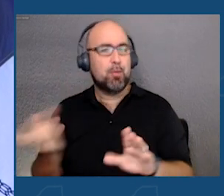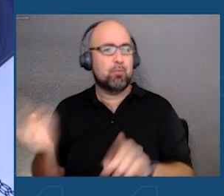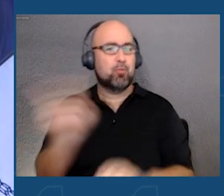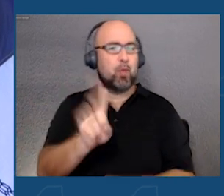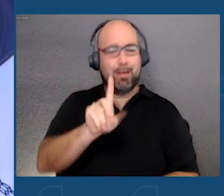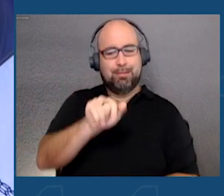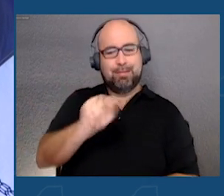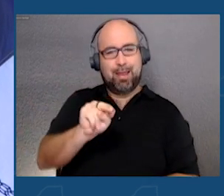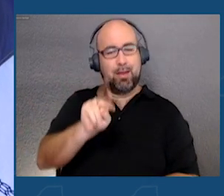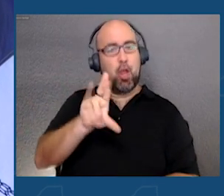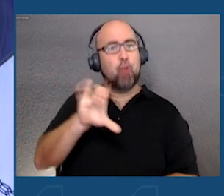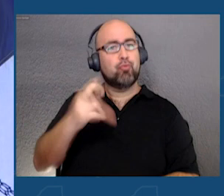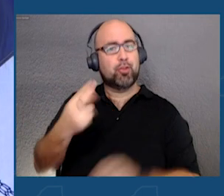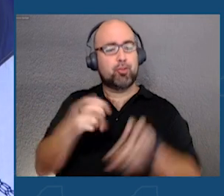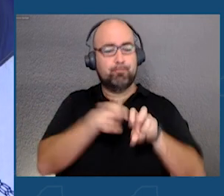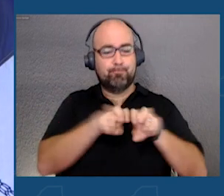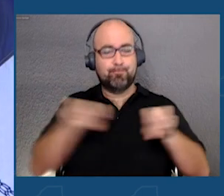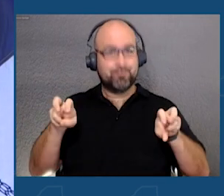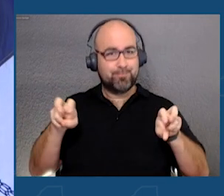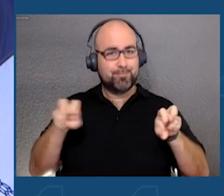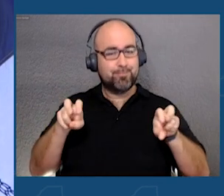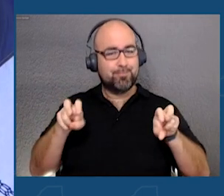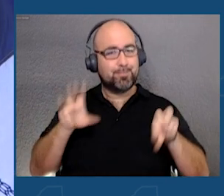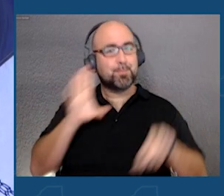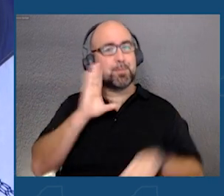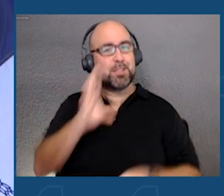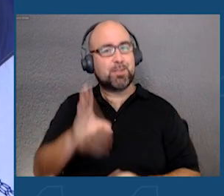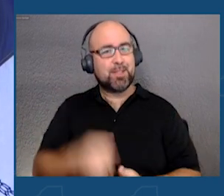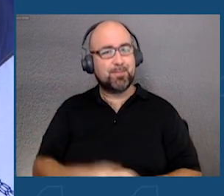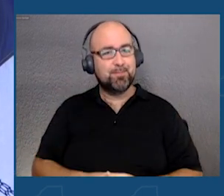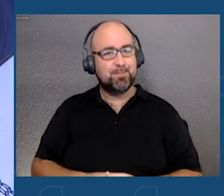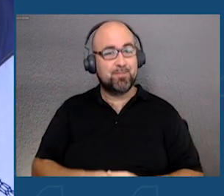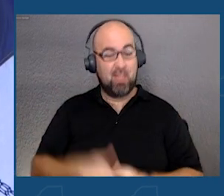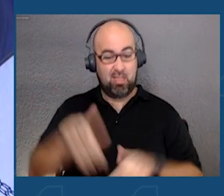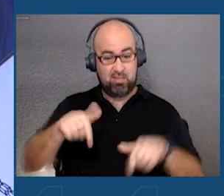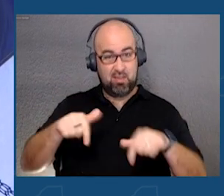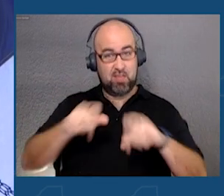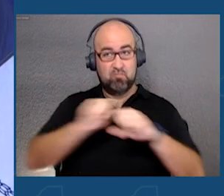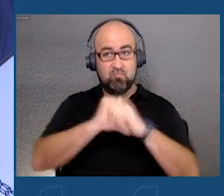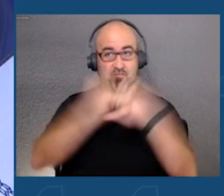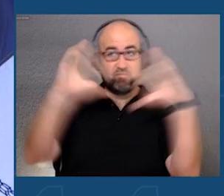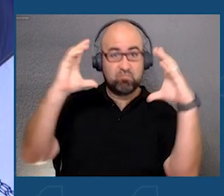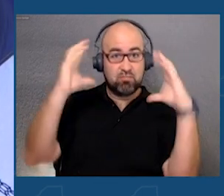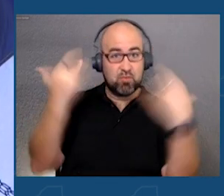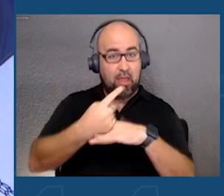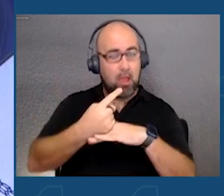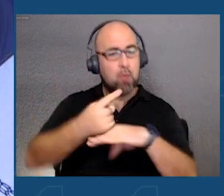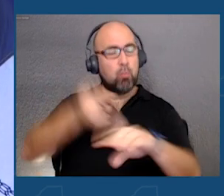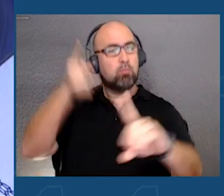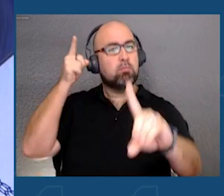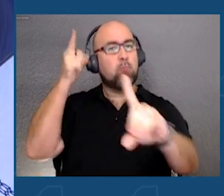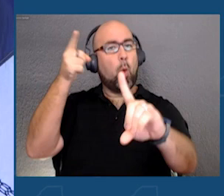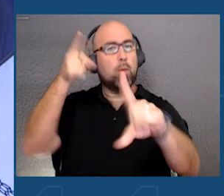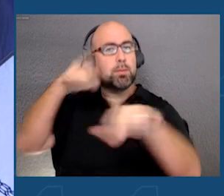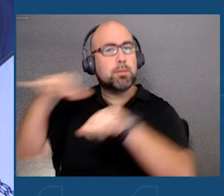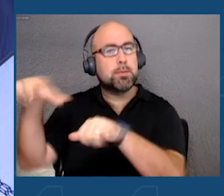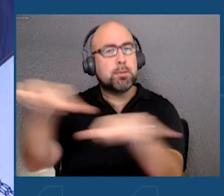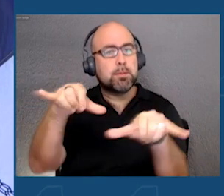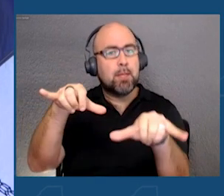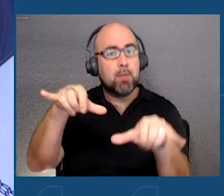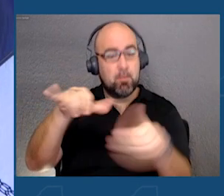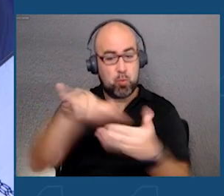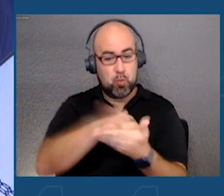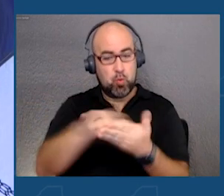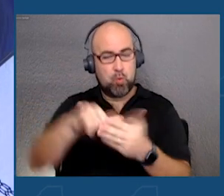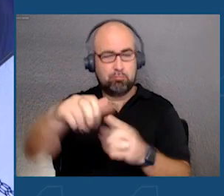panel. The framework we'll hear about today has one critical overriding goal: to make New York the greatest place in the world